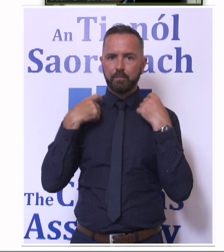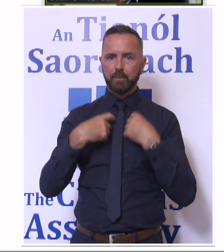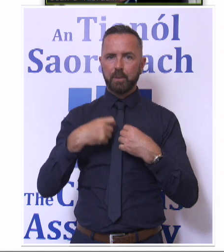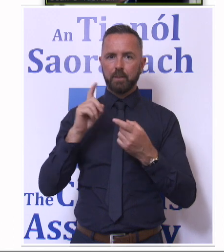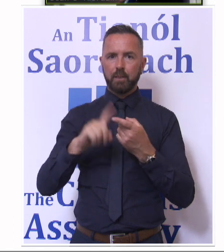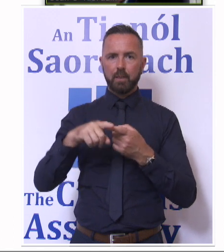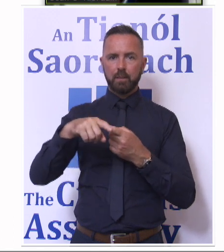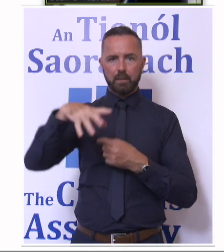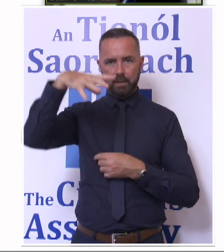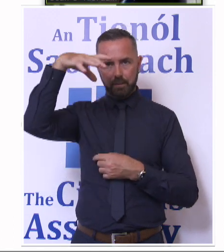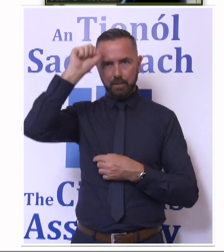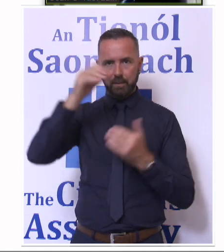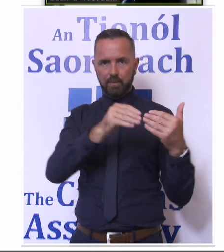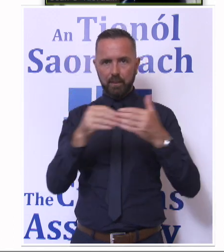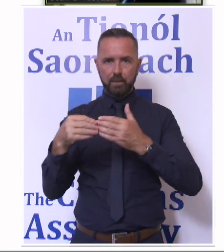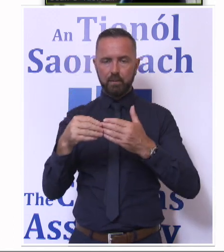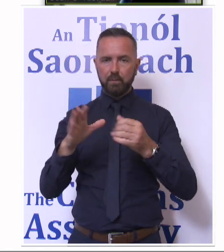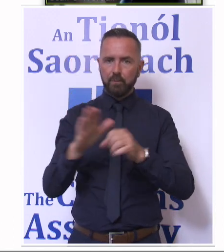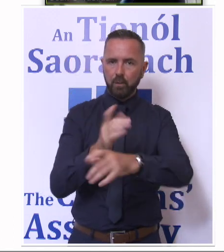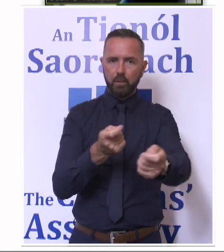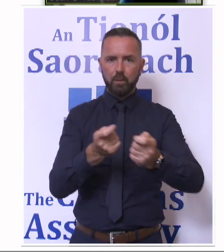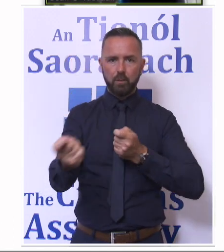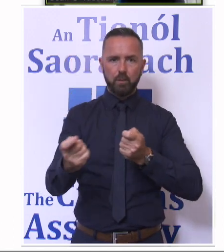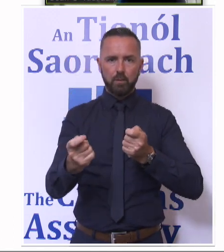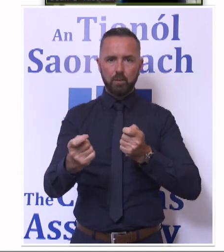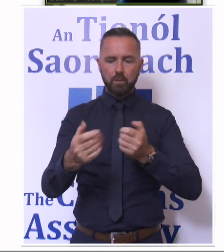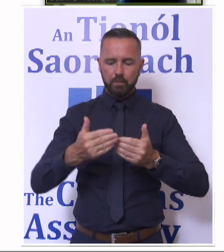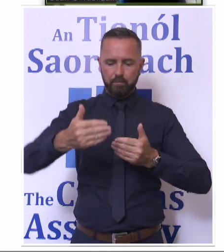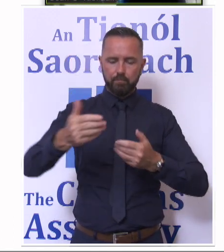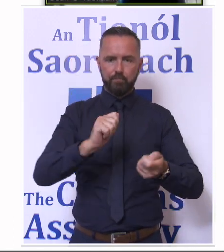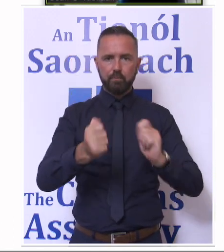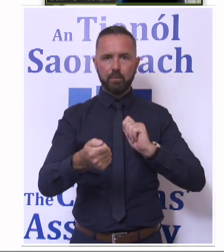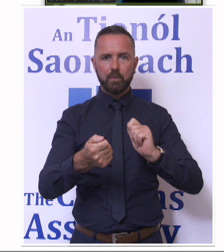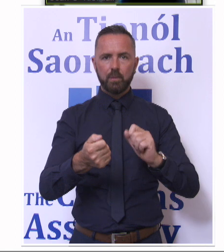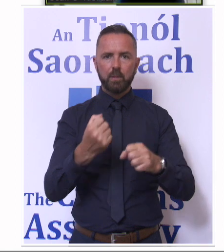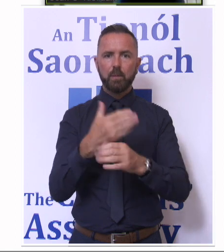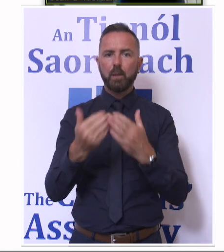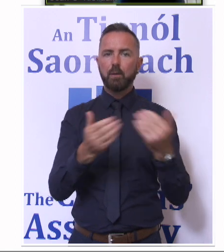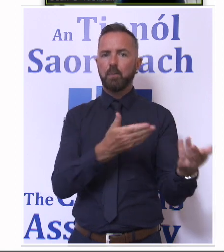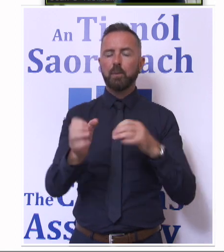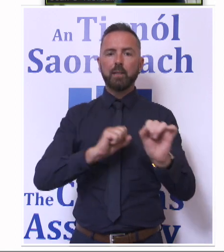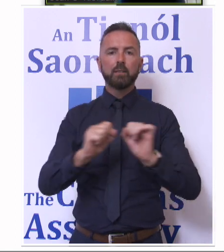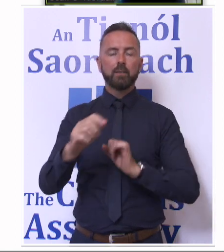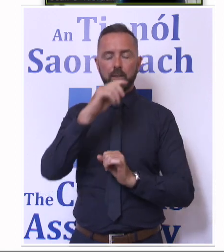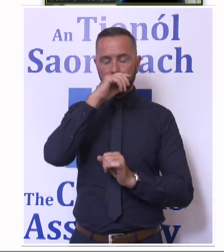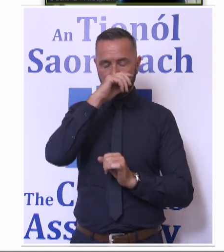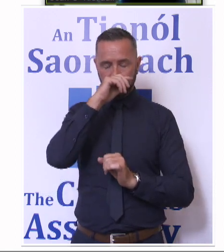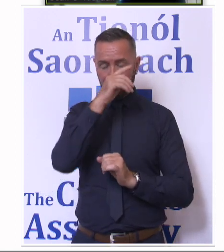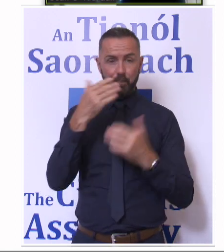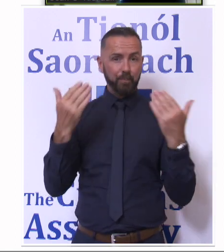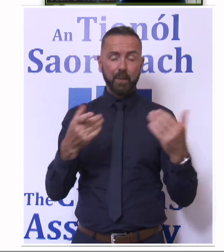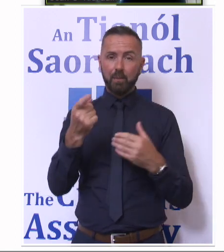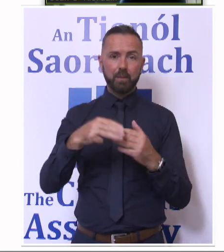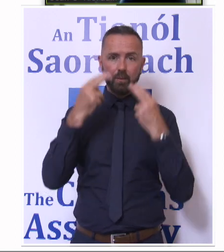executive leaders taking control and advancing change in terms of how services are delivered is now a norm